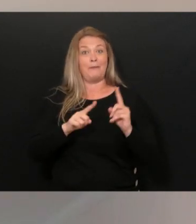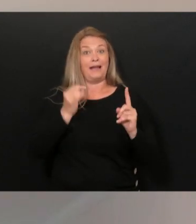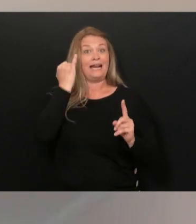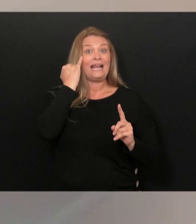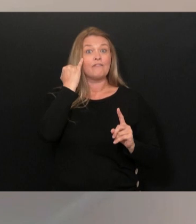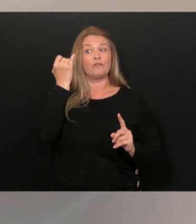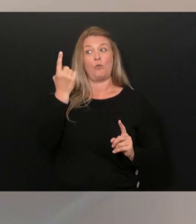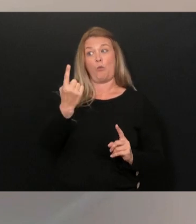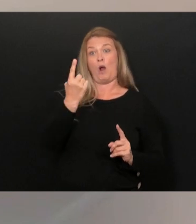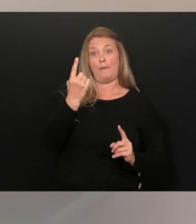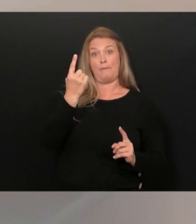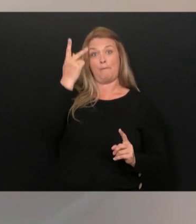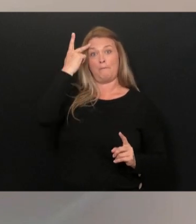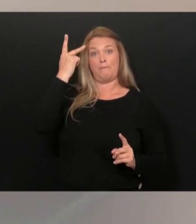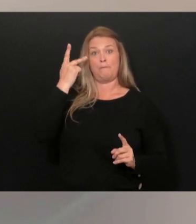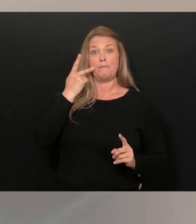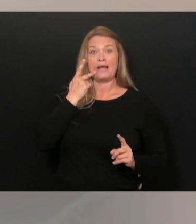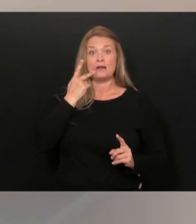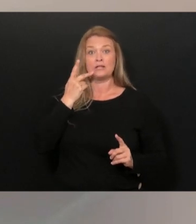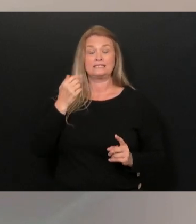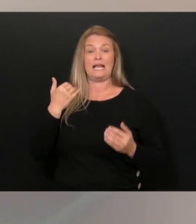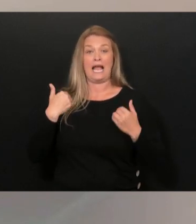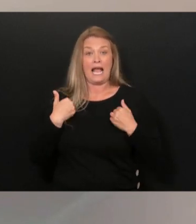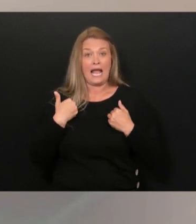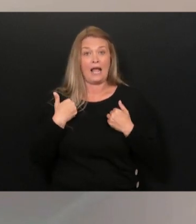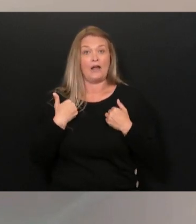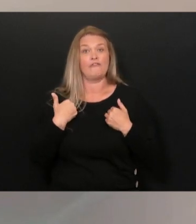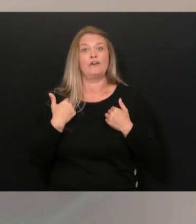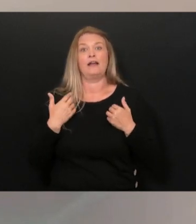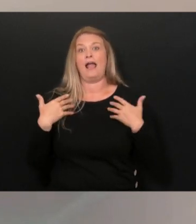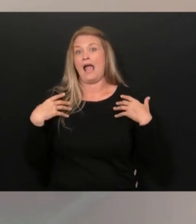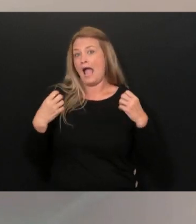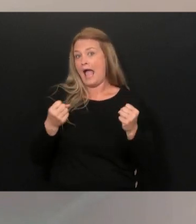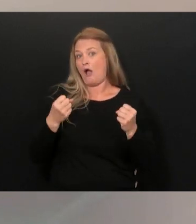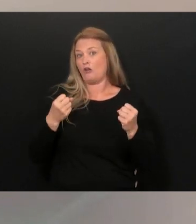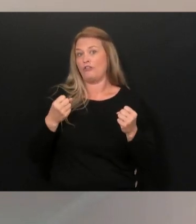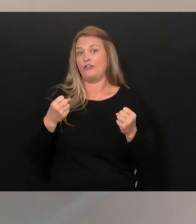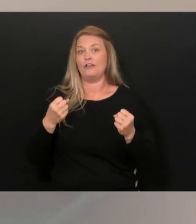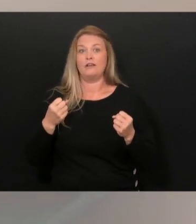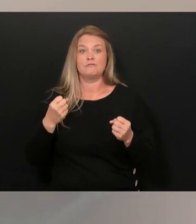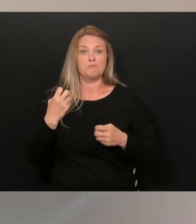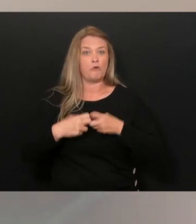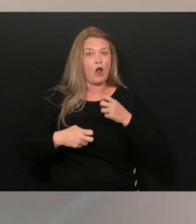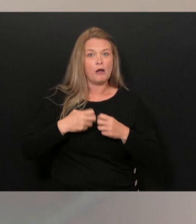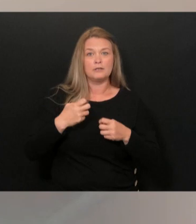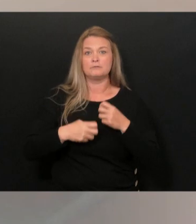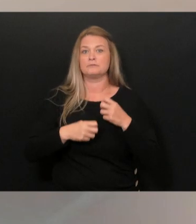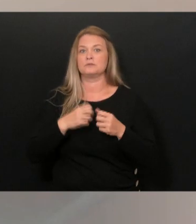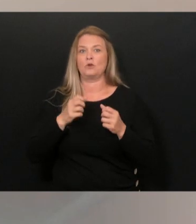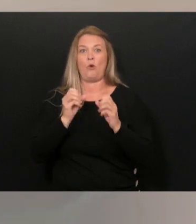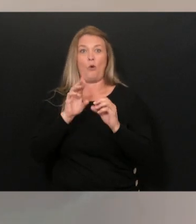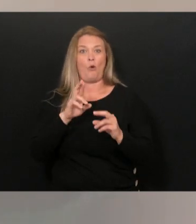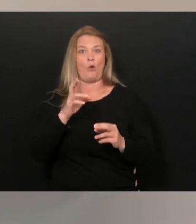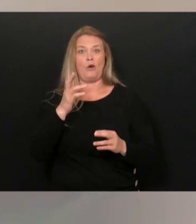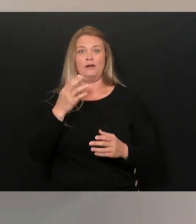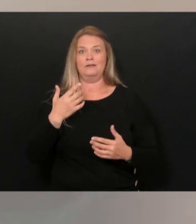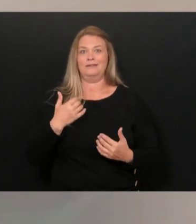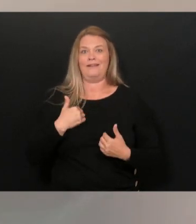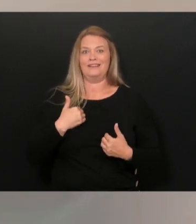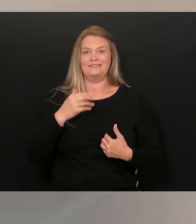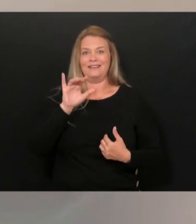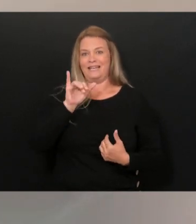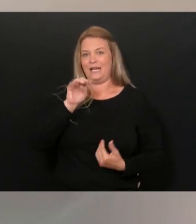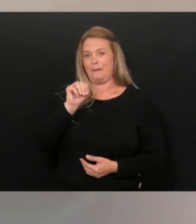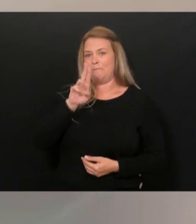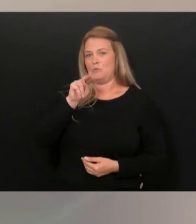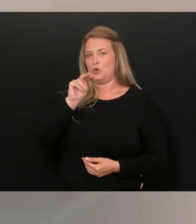a vascular problem, a lung problem, has any issue with immune system function, then